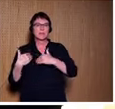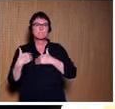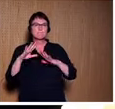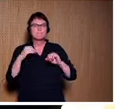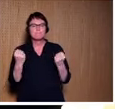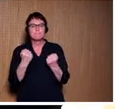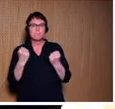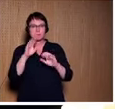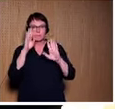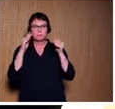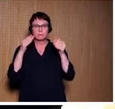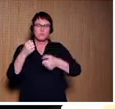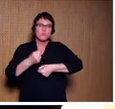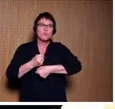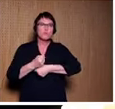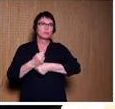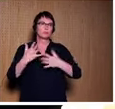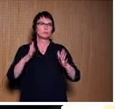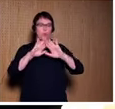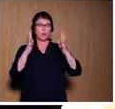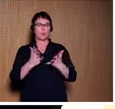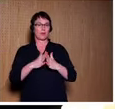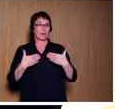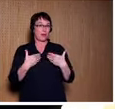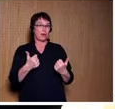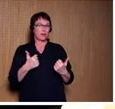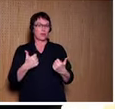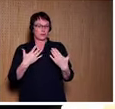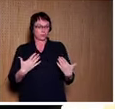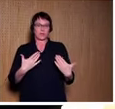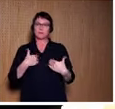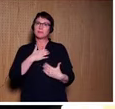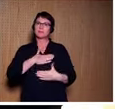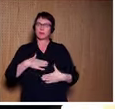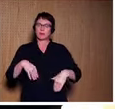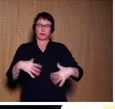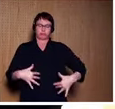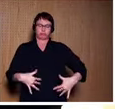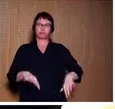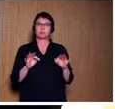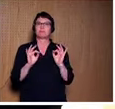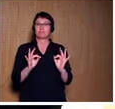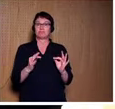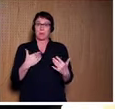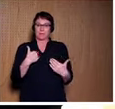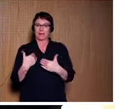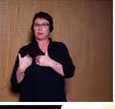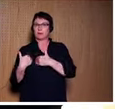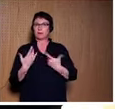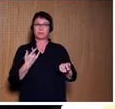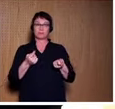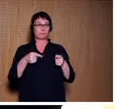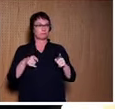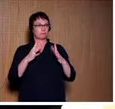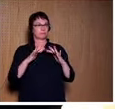on gender equality and global health. Today, I'm thrilled to be moderating this key and important